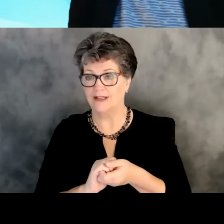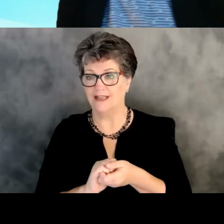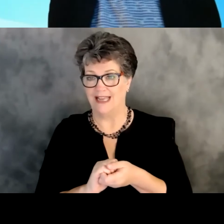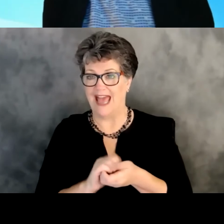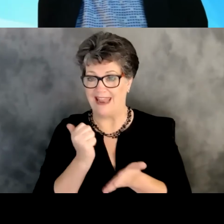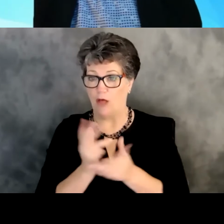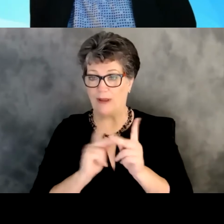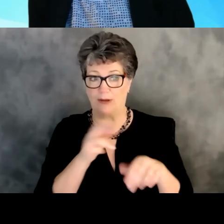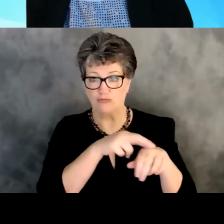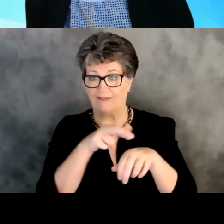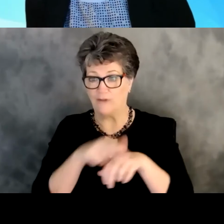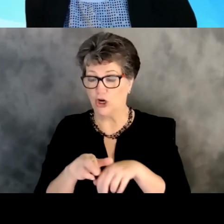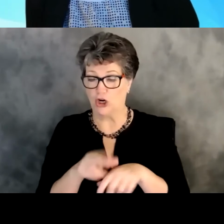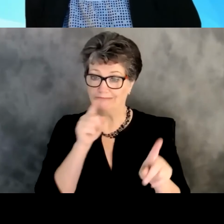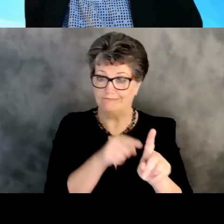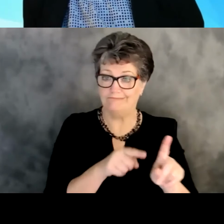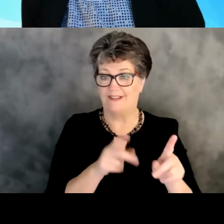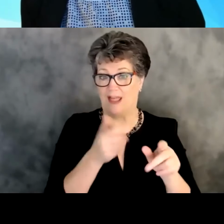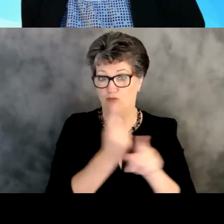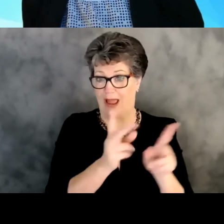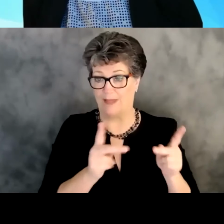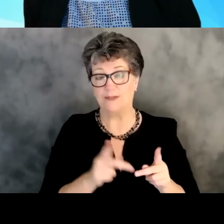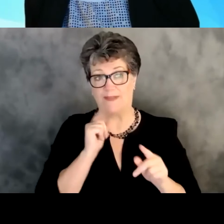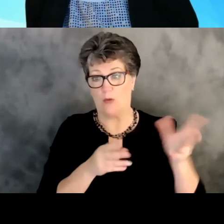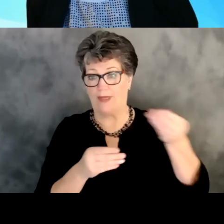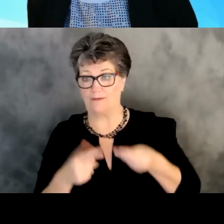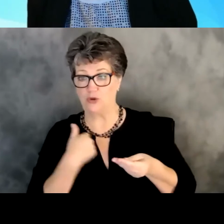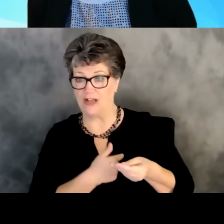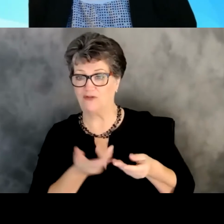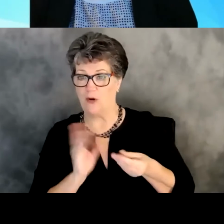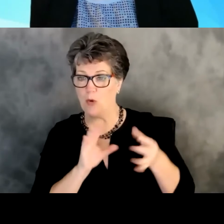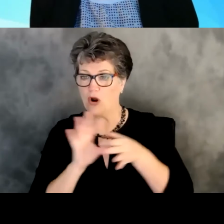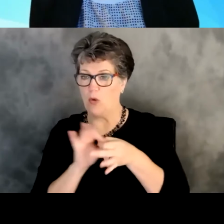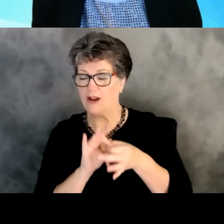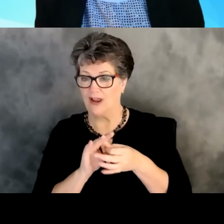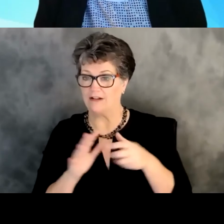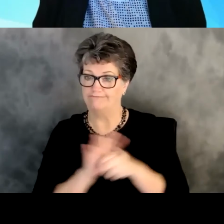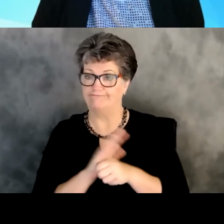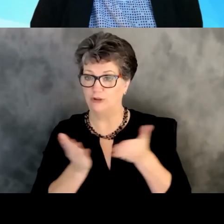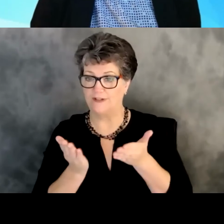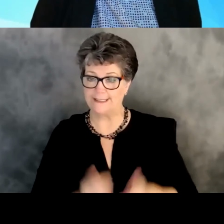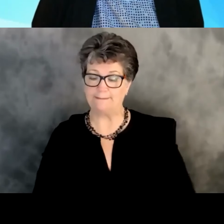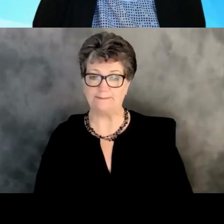people their first landing spot, but we hope they hand them to us for that more coordinated, comprehensive services.